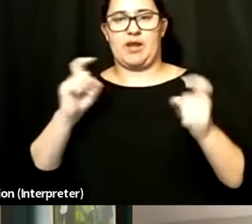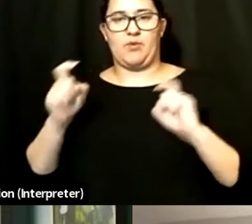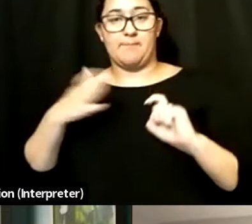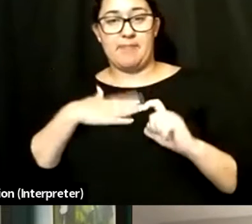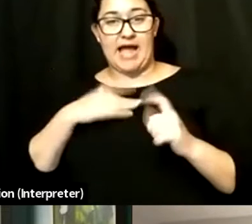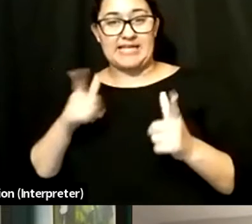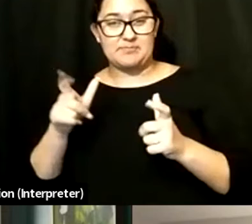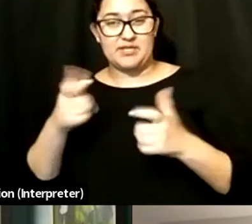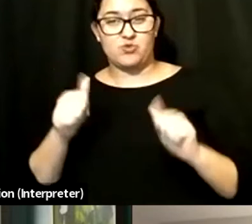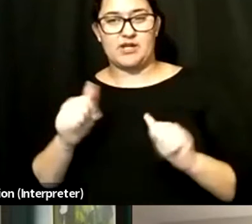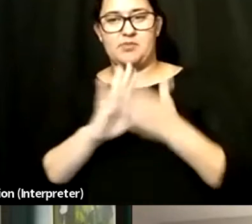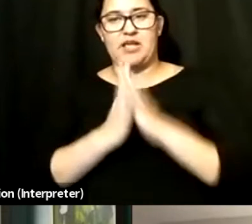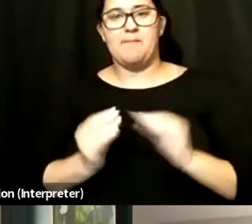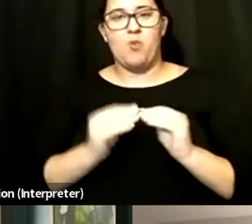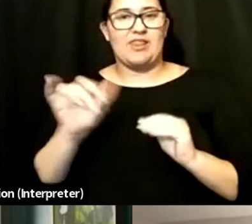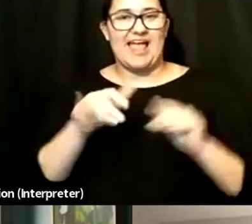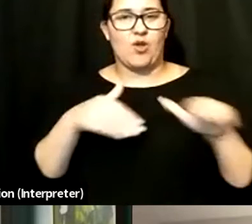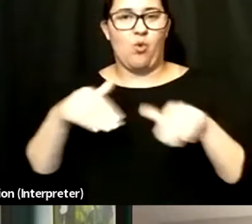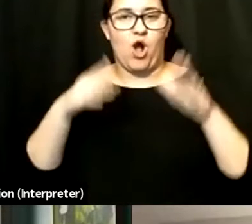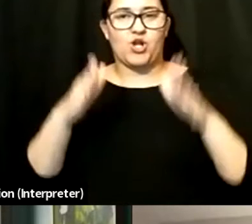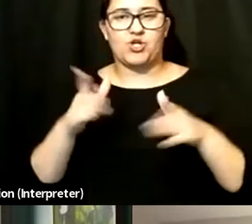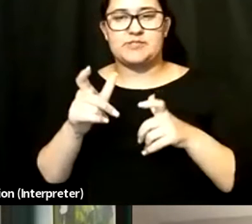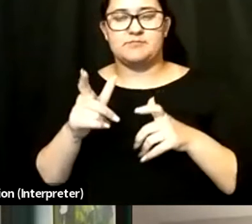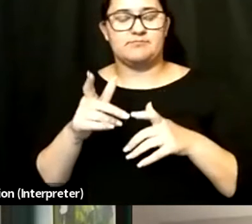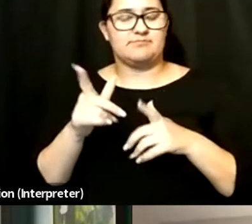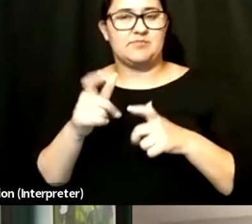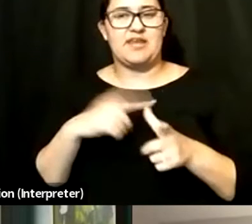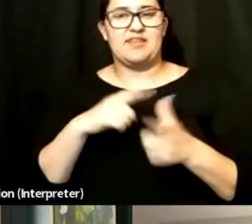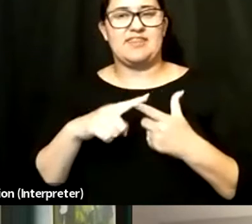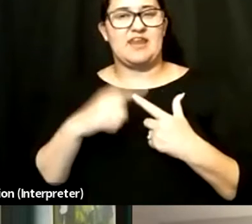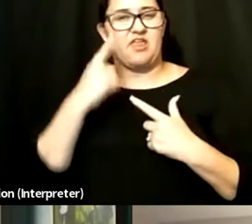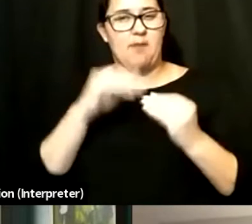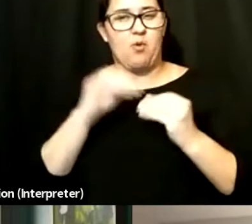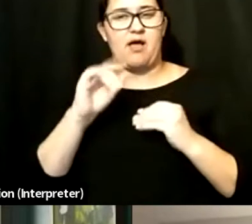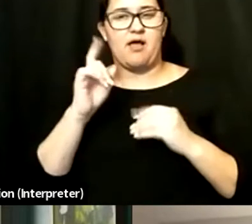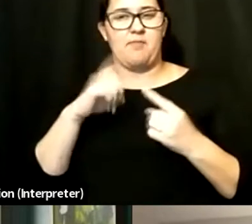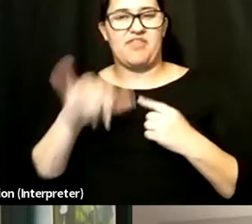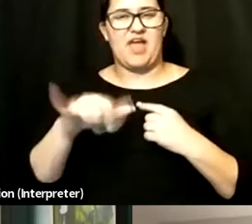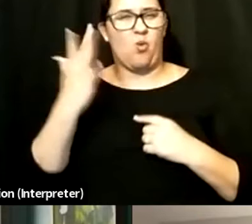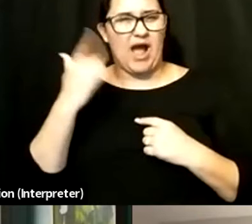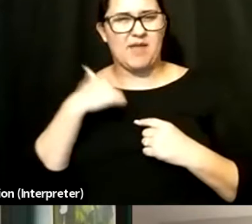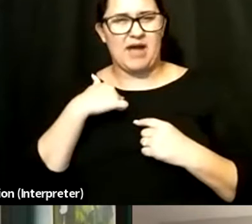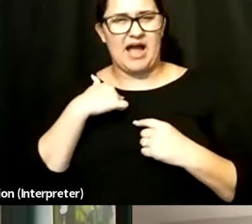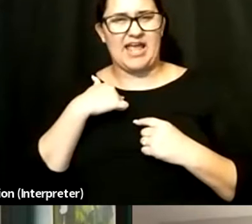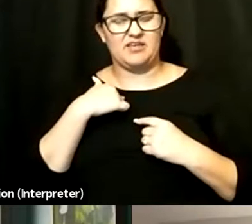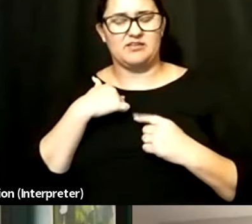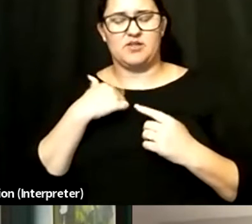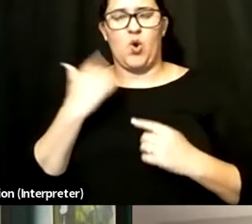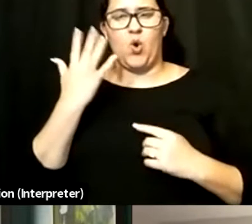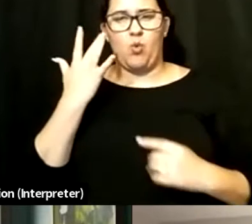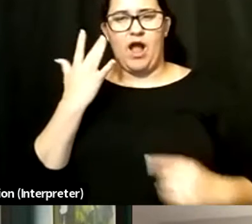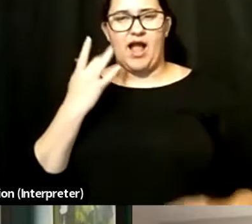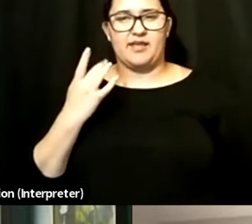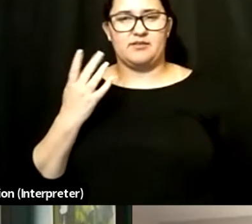a walker speed. And so, but as I got to thinking more about it, I was like, why am I defaulting? Like, why are they setting the